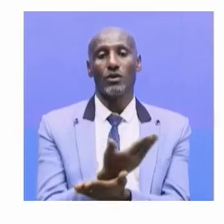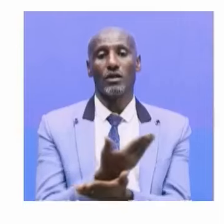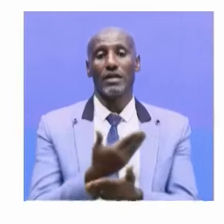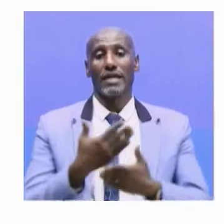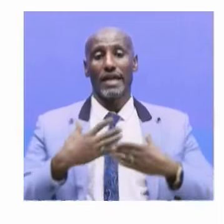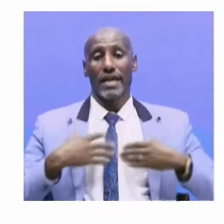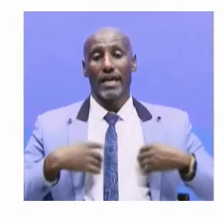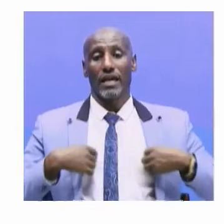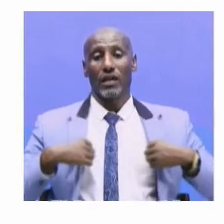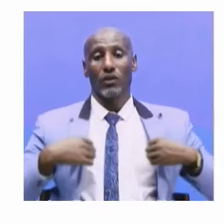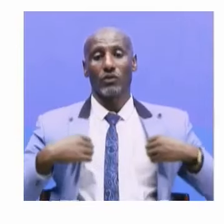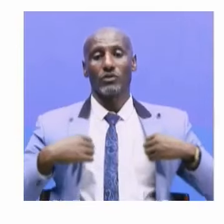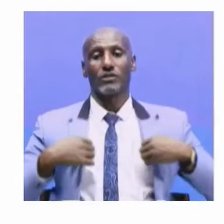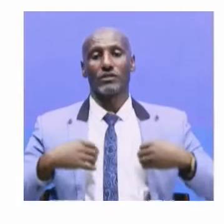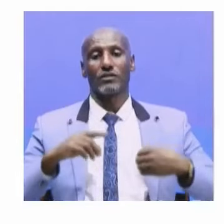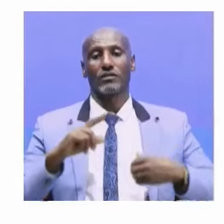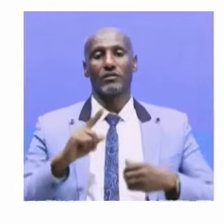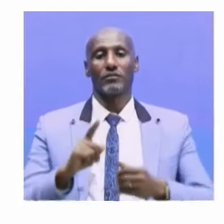clothes.